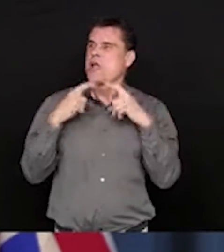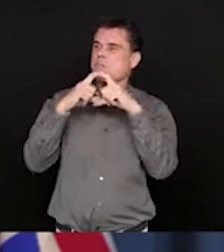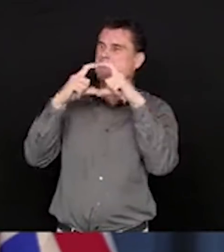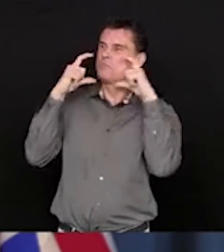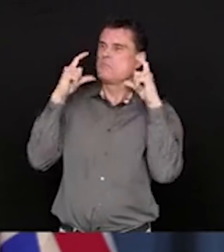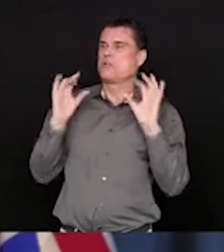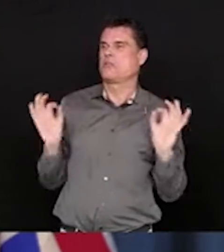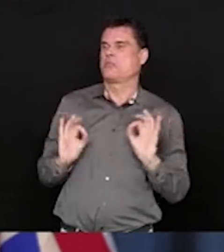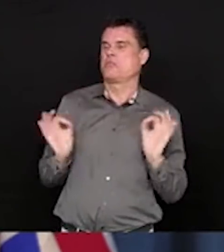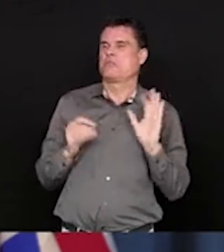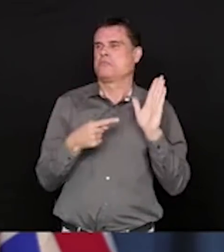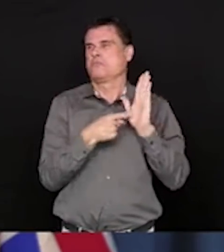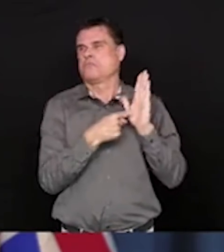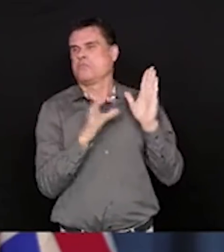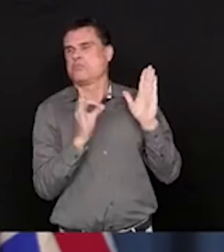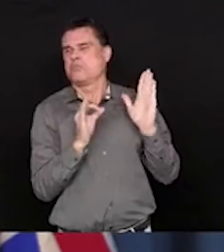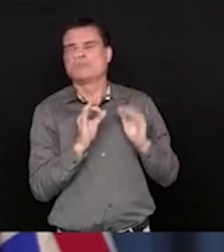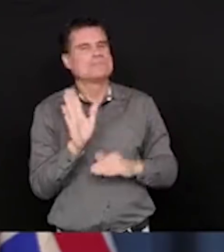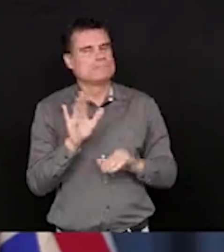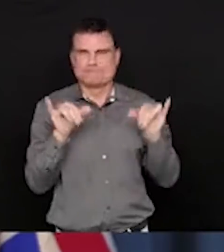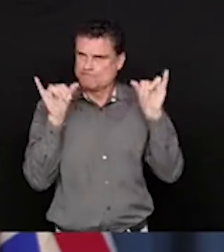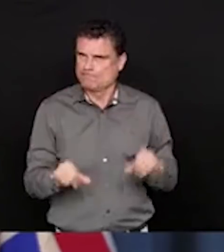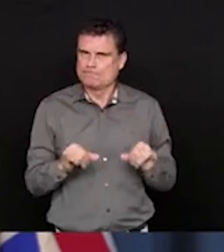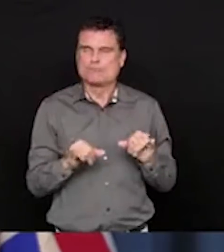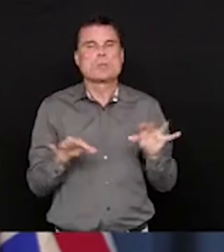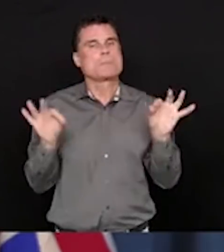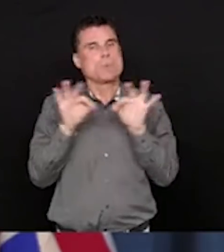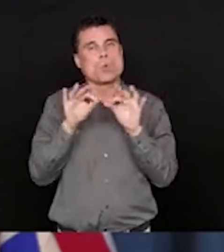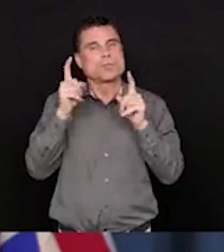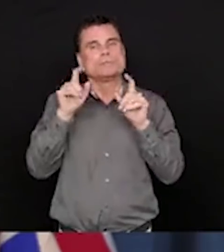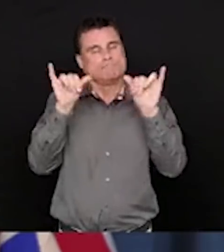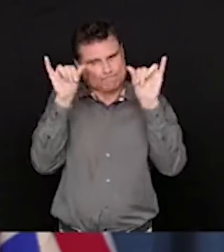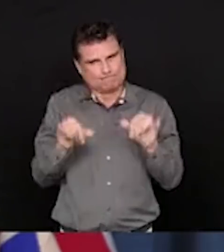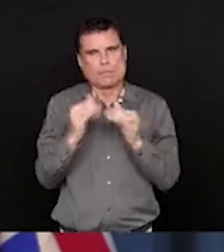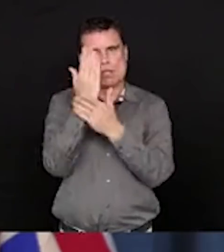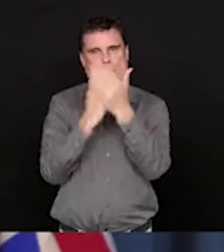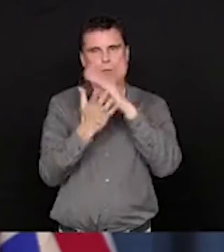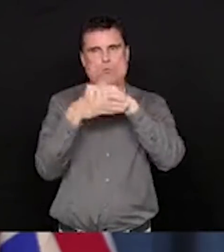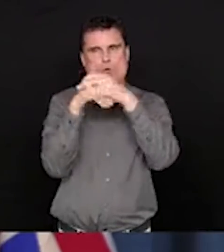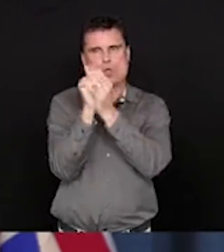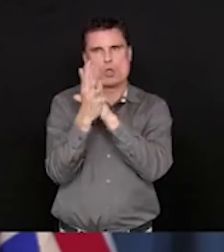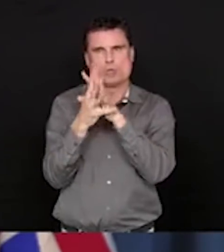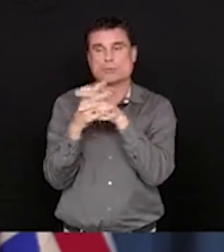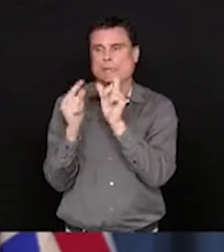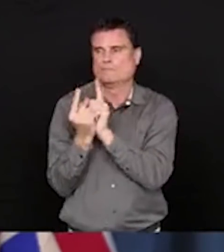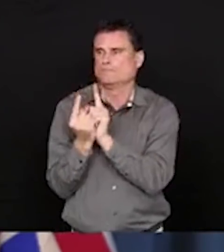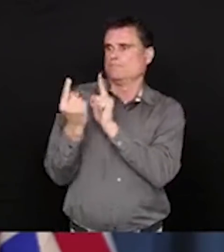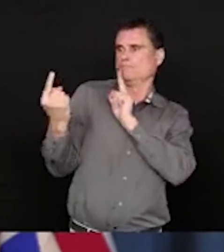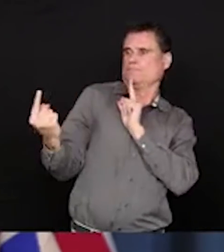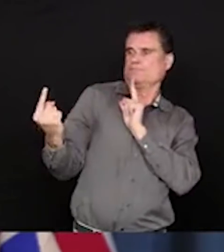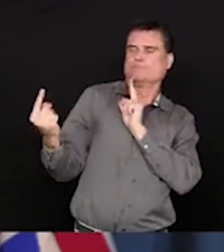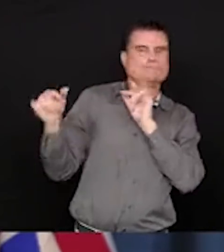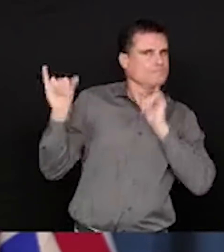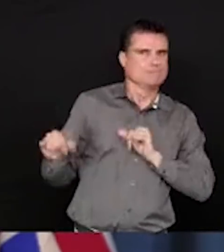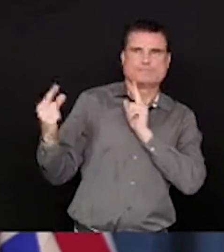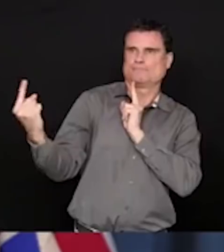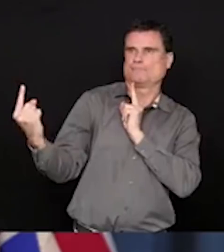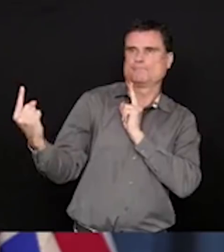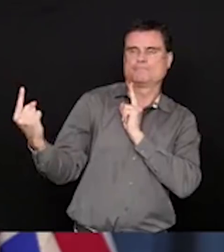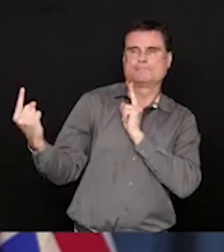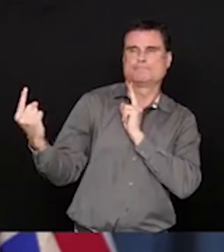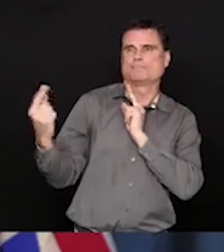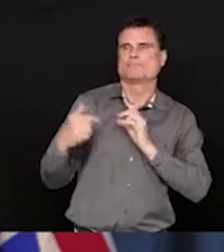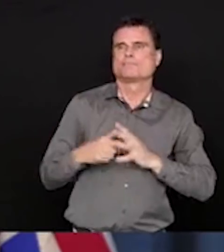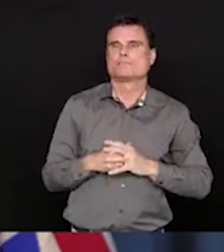for people. I think we need to be very careful not to say that it's required or recommended for everybody, but it is